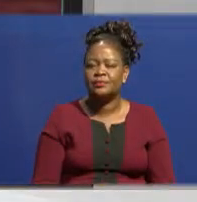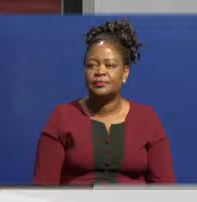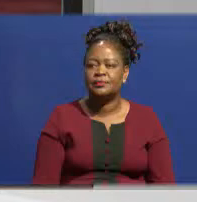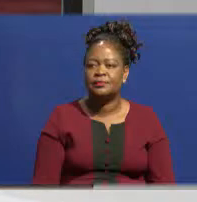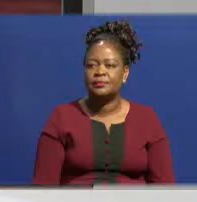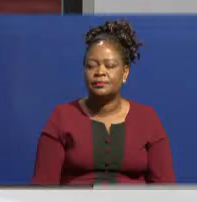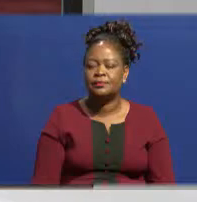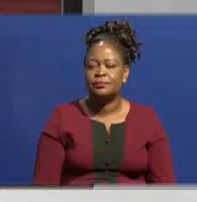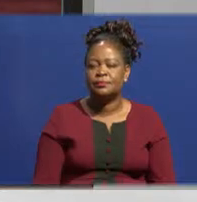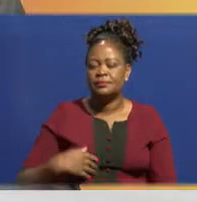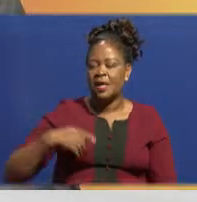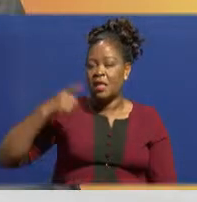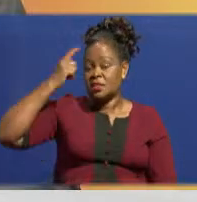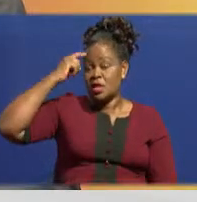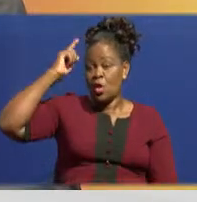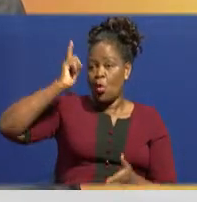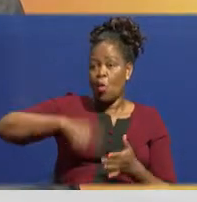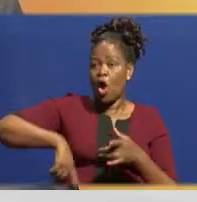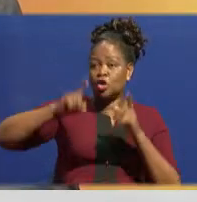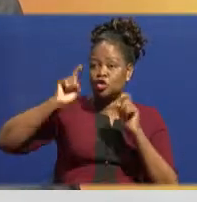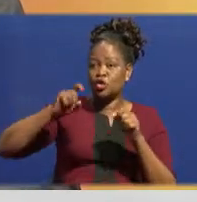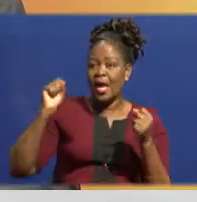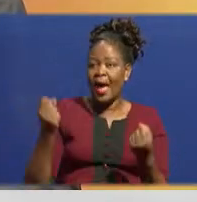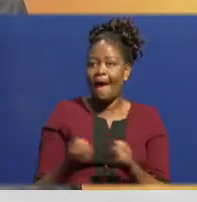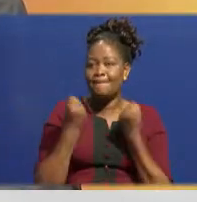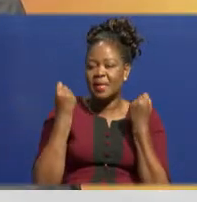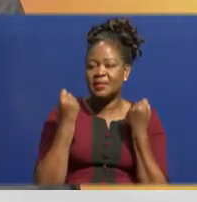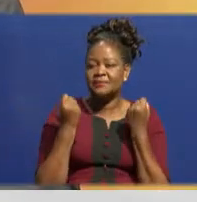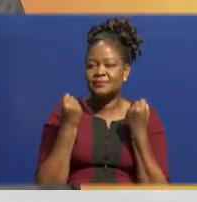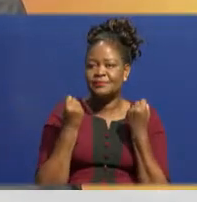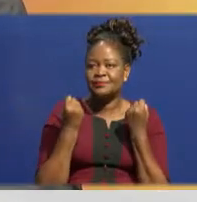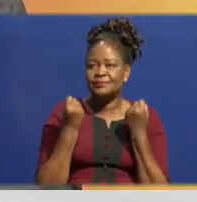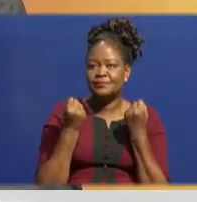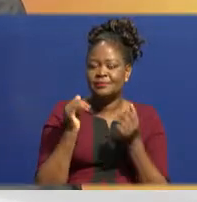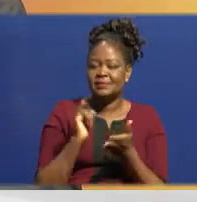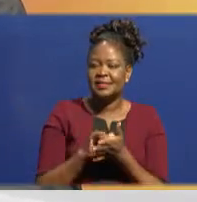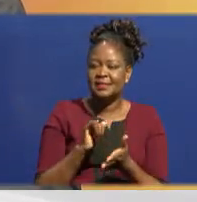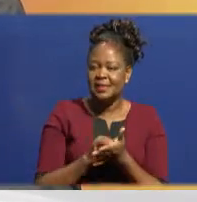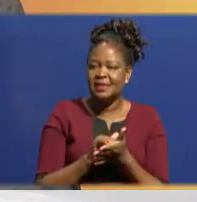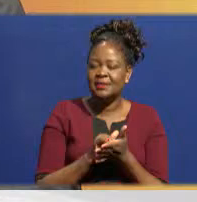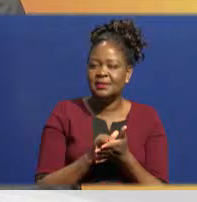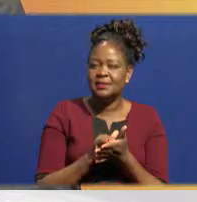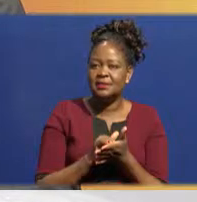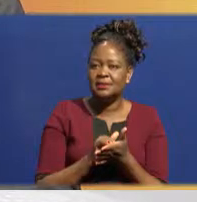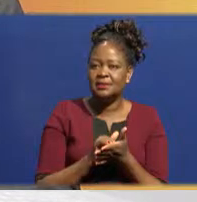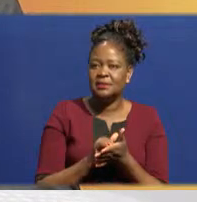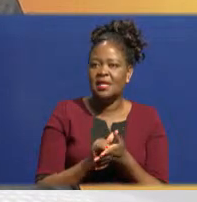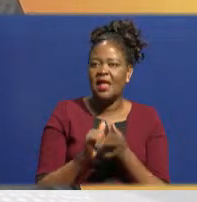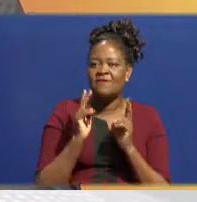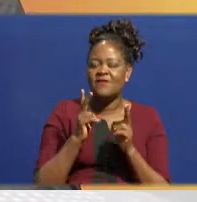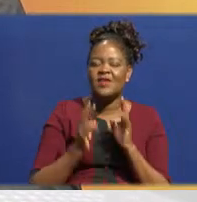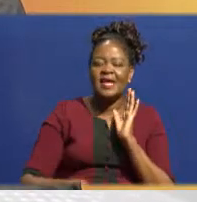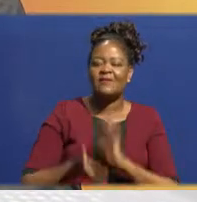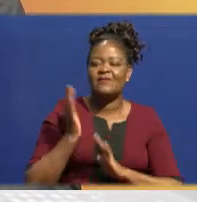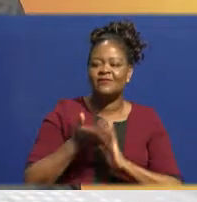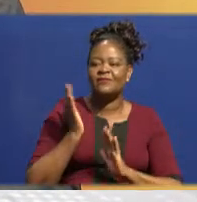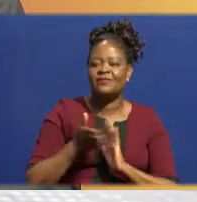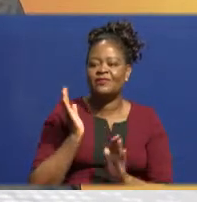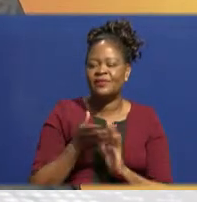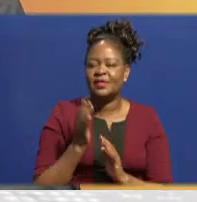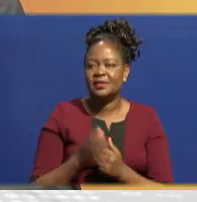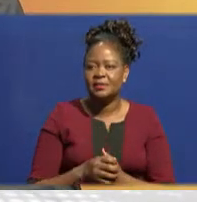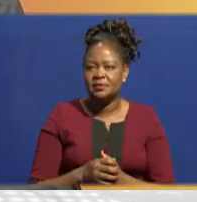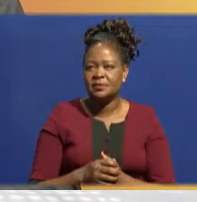I think what should happen is that very, very urgently,